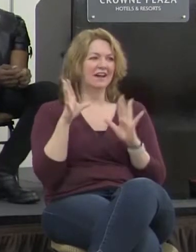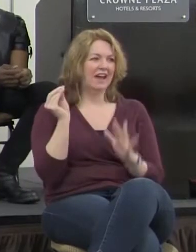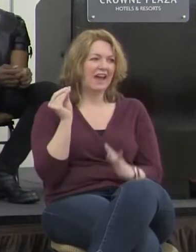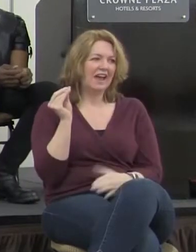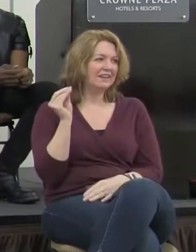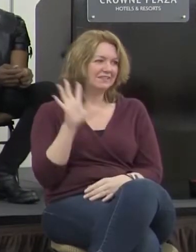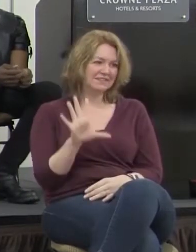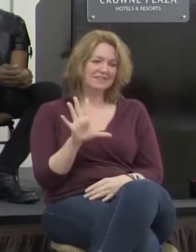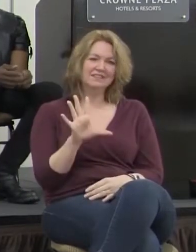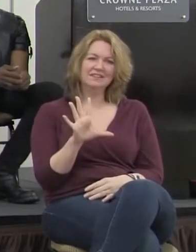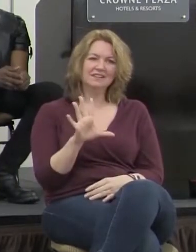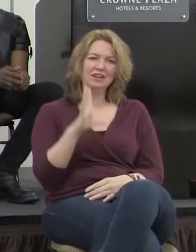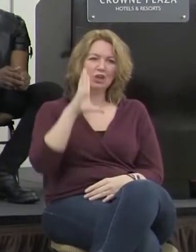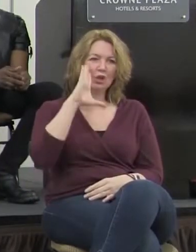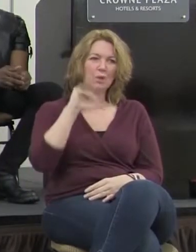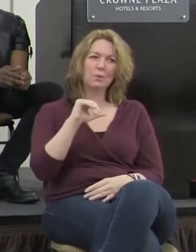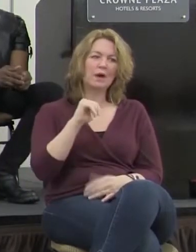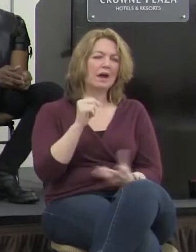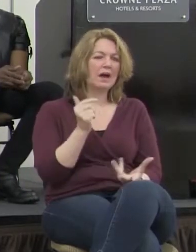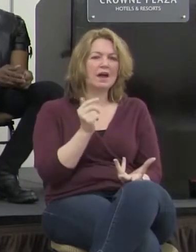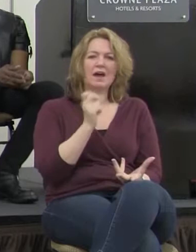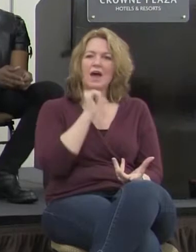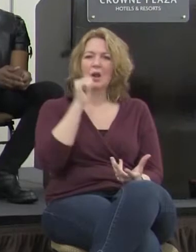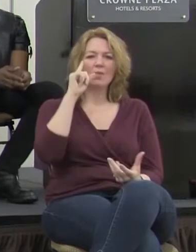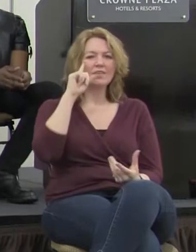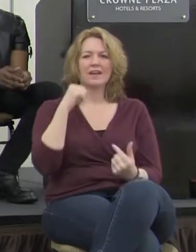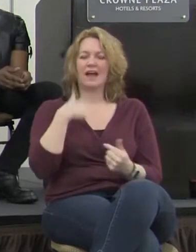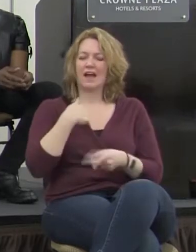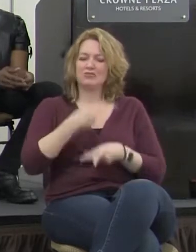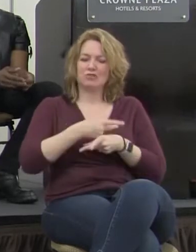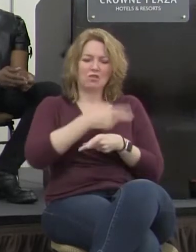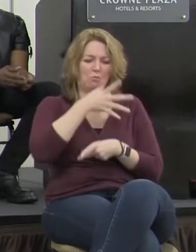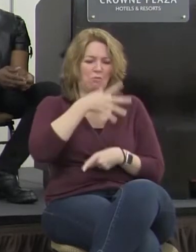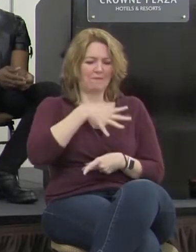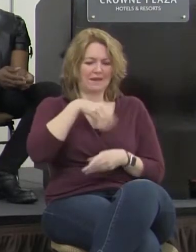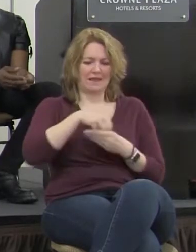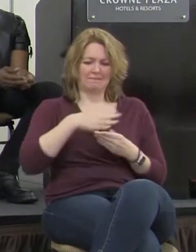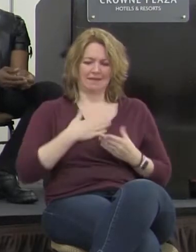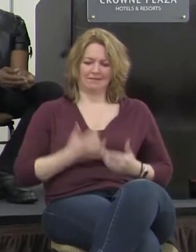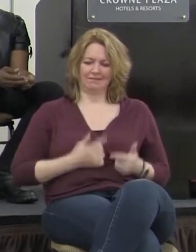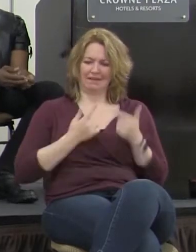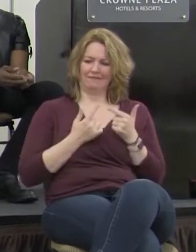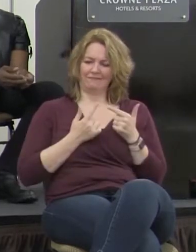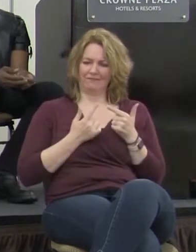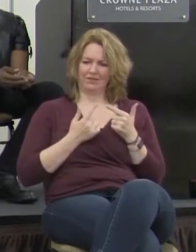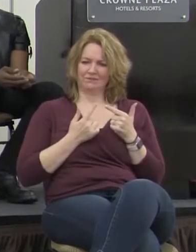just, I certainly don't think that I treated the women in my life